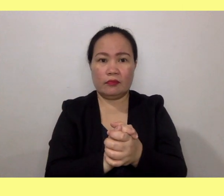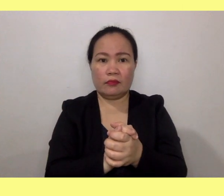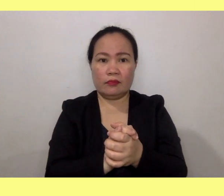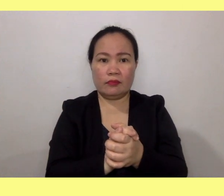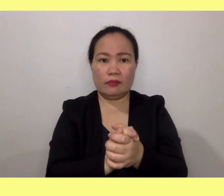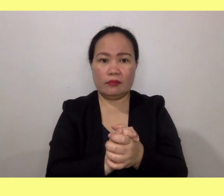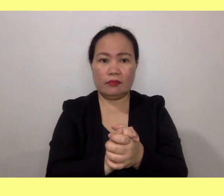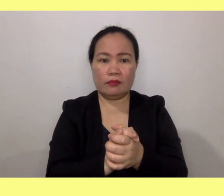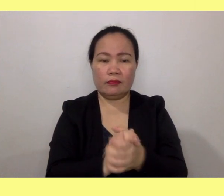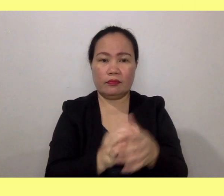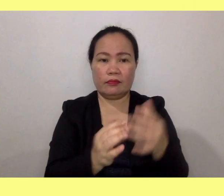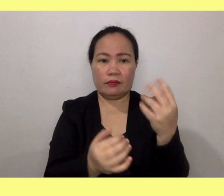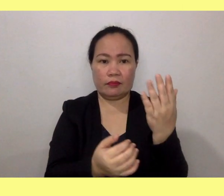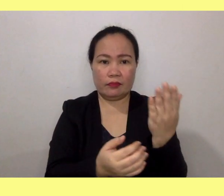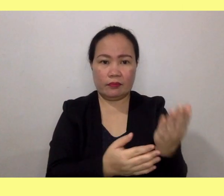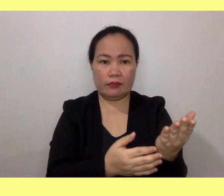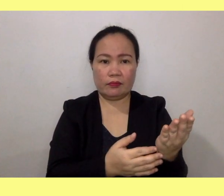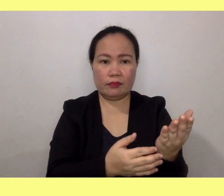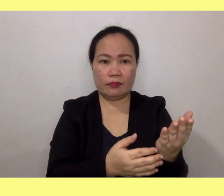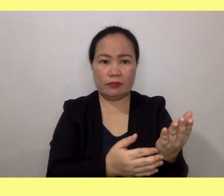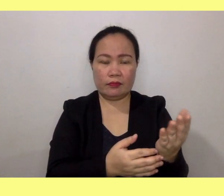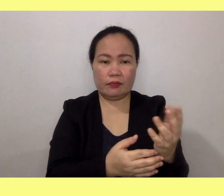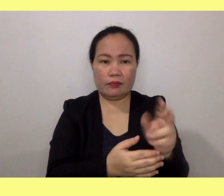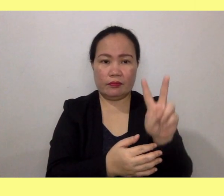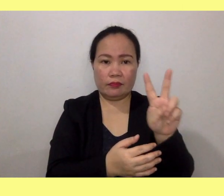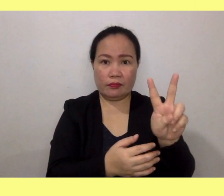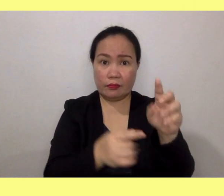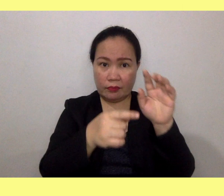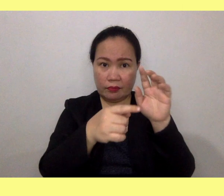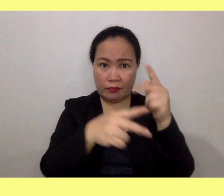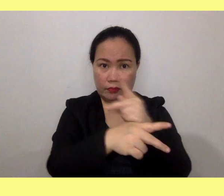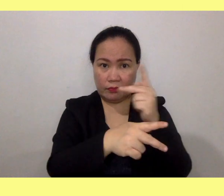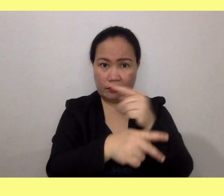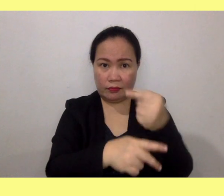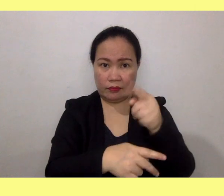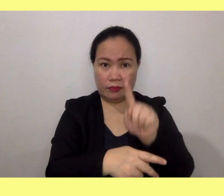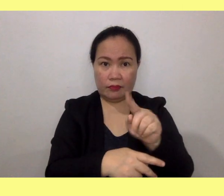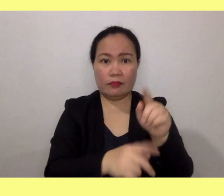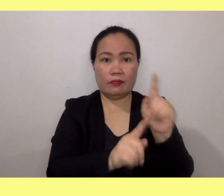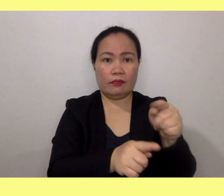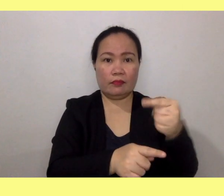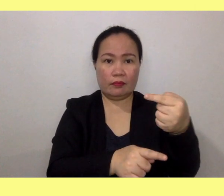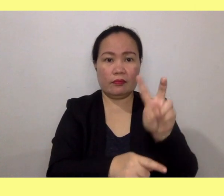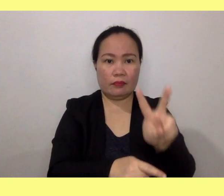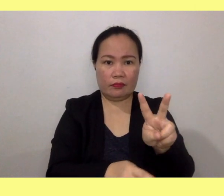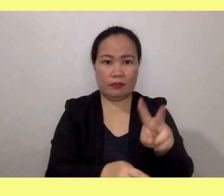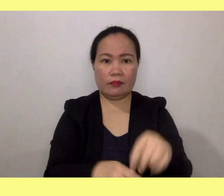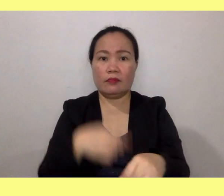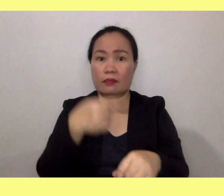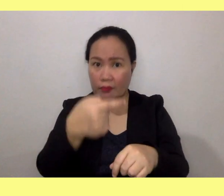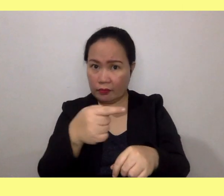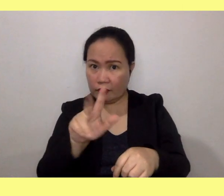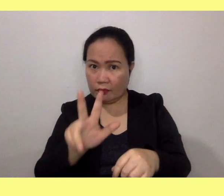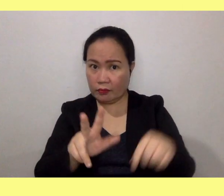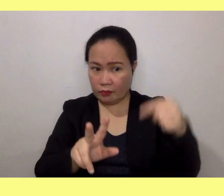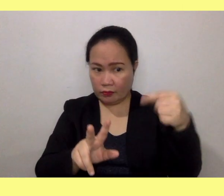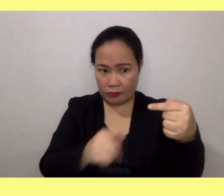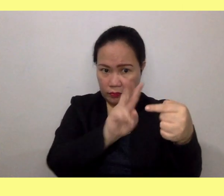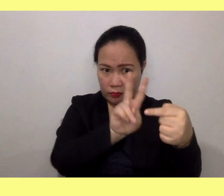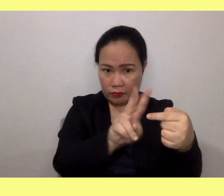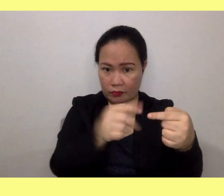have, okay, 2 times negative 1, that is negative 2 minus 3. So, this is y is equal